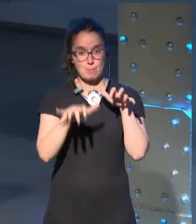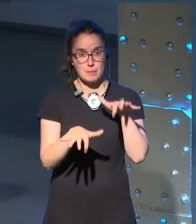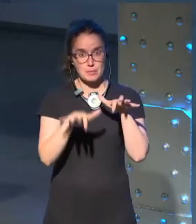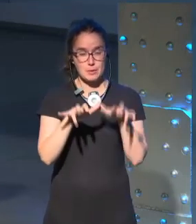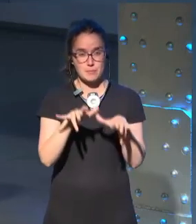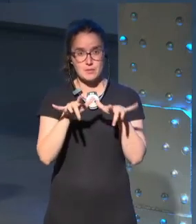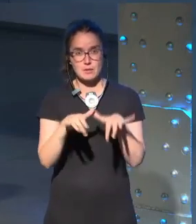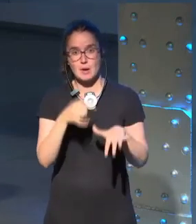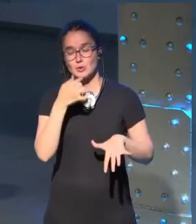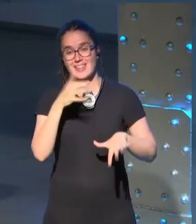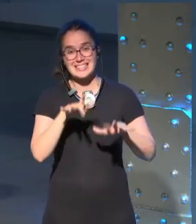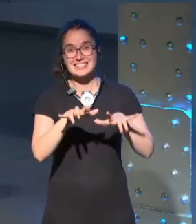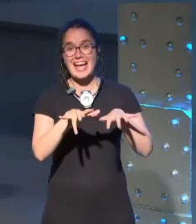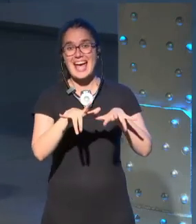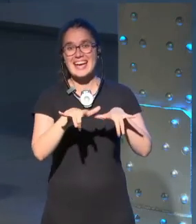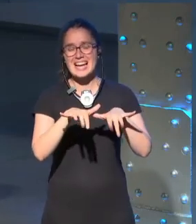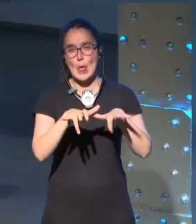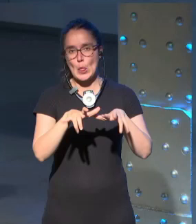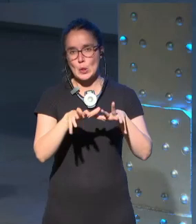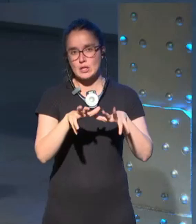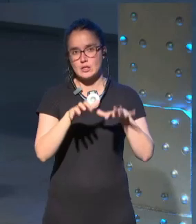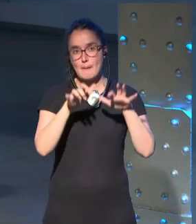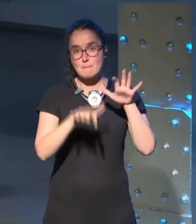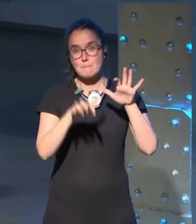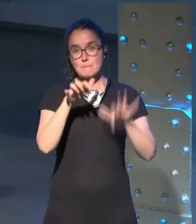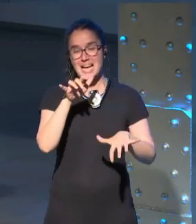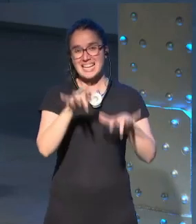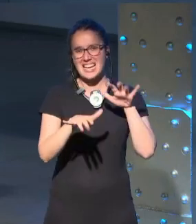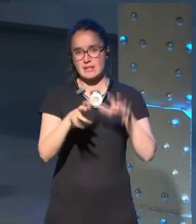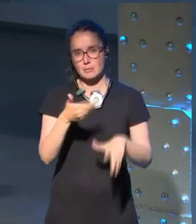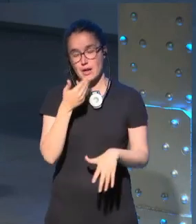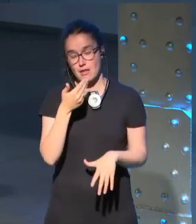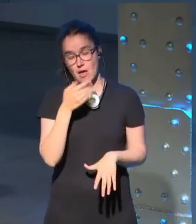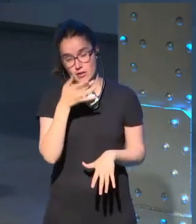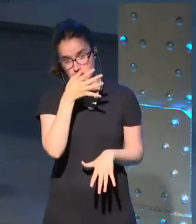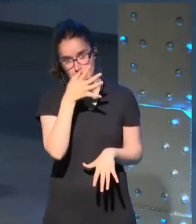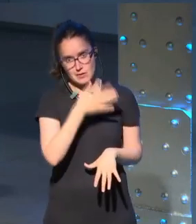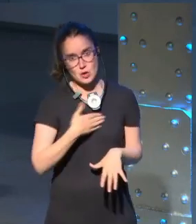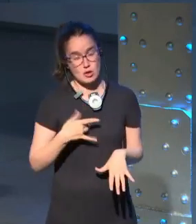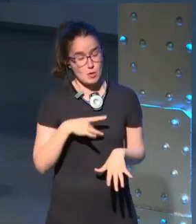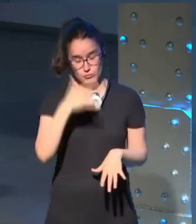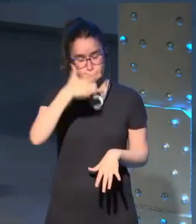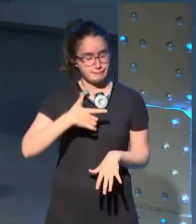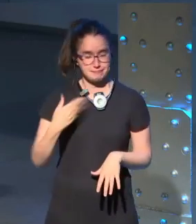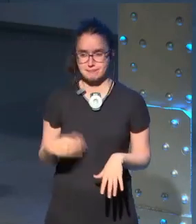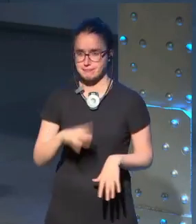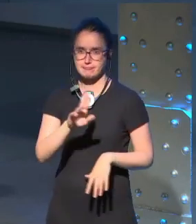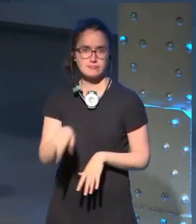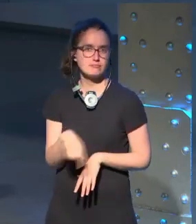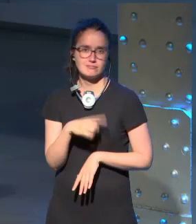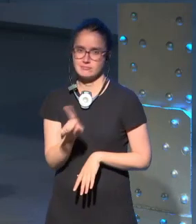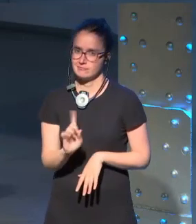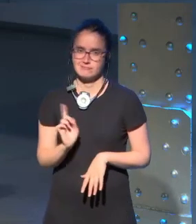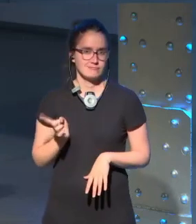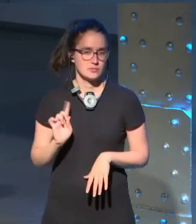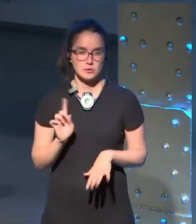But maybe my advantage is that I'm totally undisciplined, and I only do what I feel like doing, and I only write